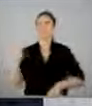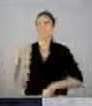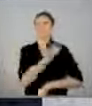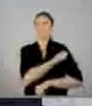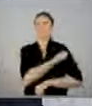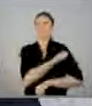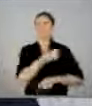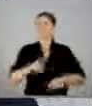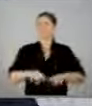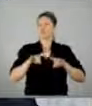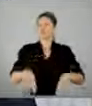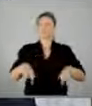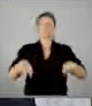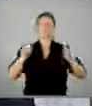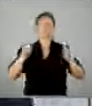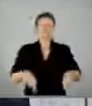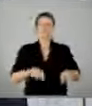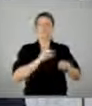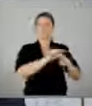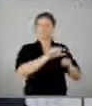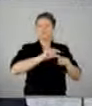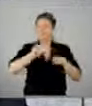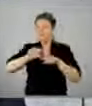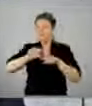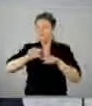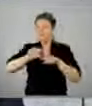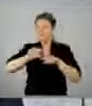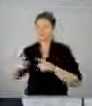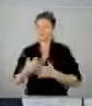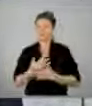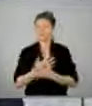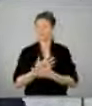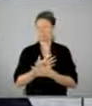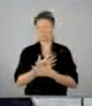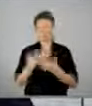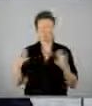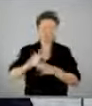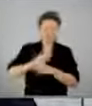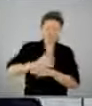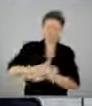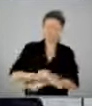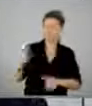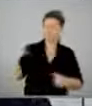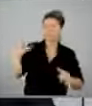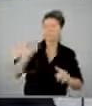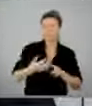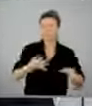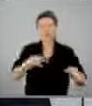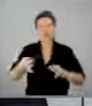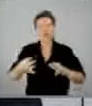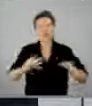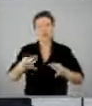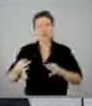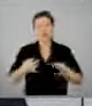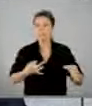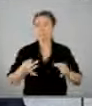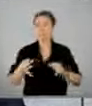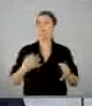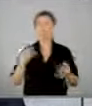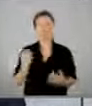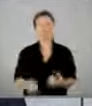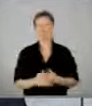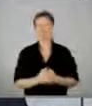Australia. This is an enormous exercise. There has been meticulous planning undertaken for an extensive period of time to make